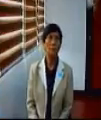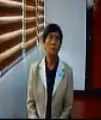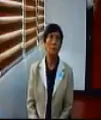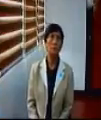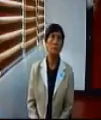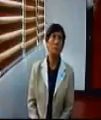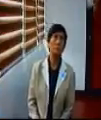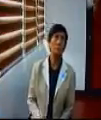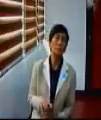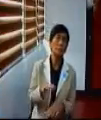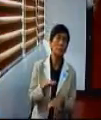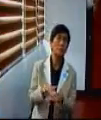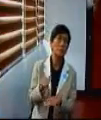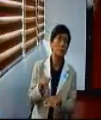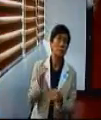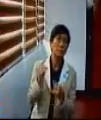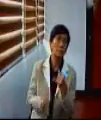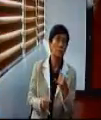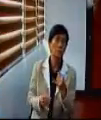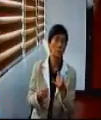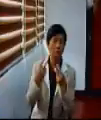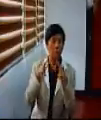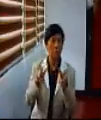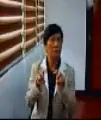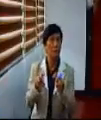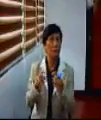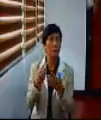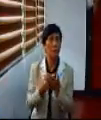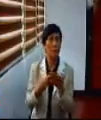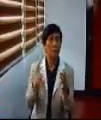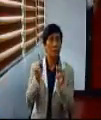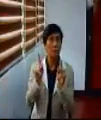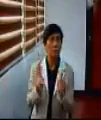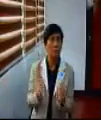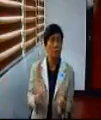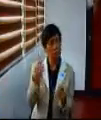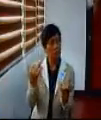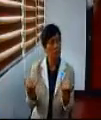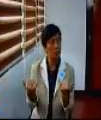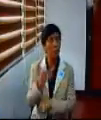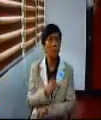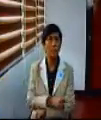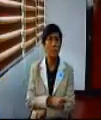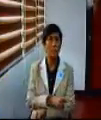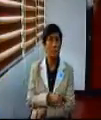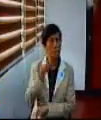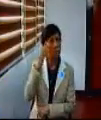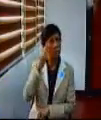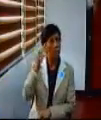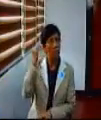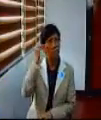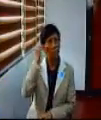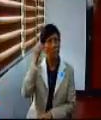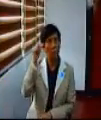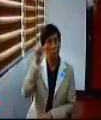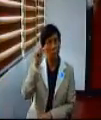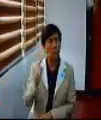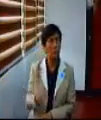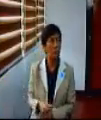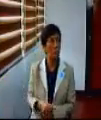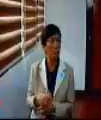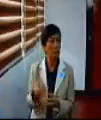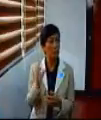May we call on our last witness and resource person for today, Mr. Michael Addo. He will